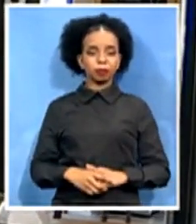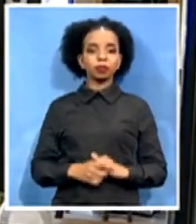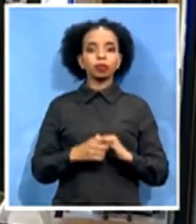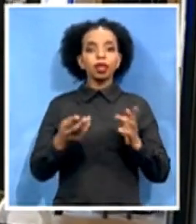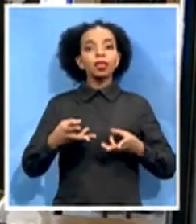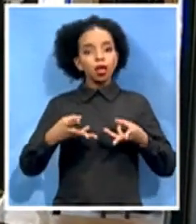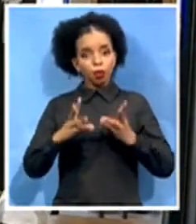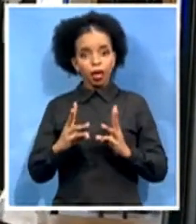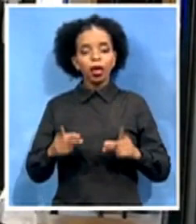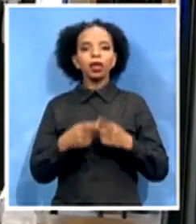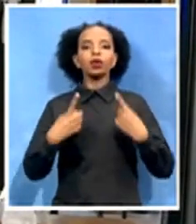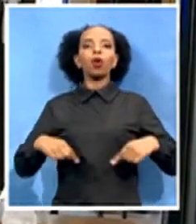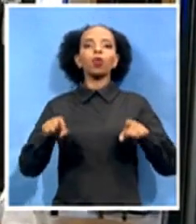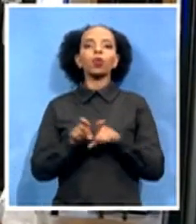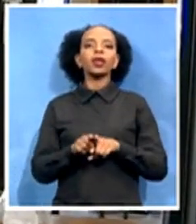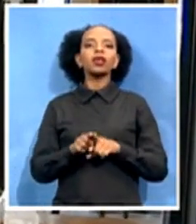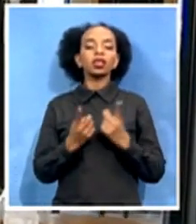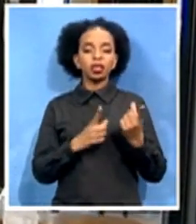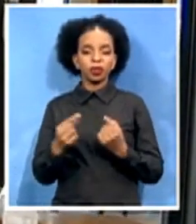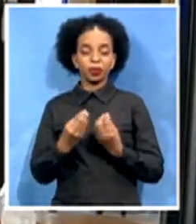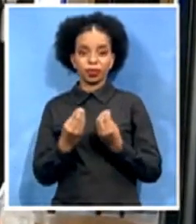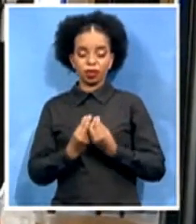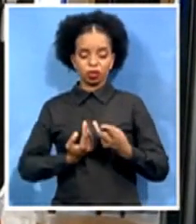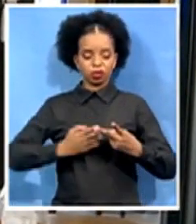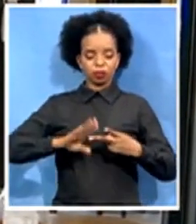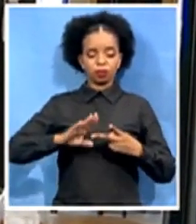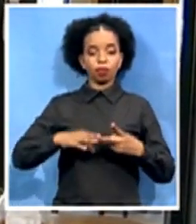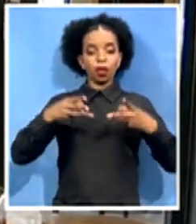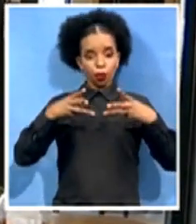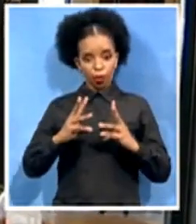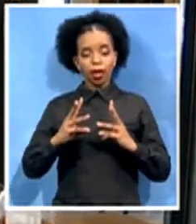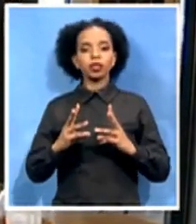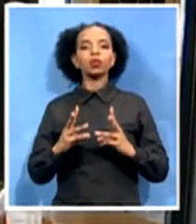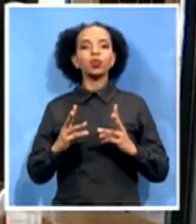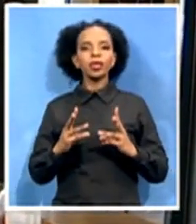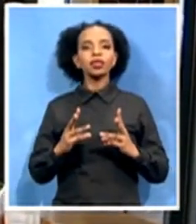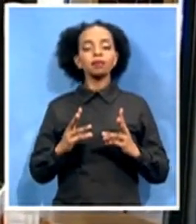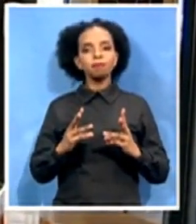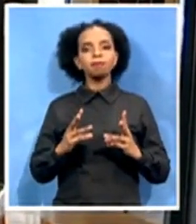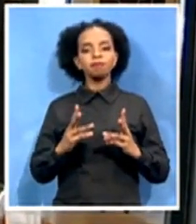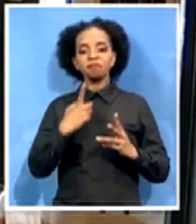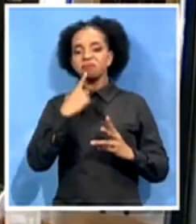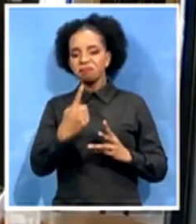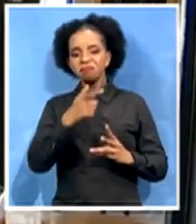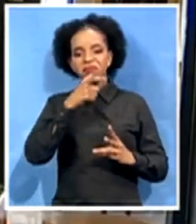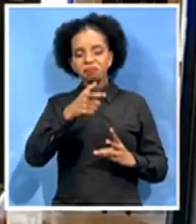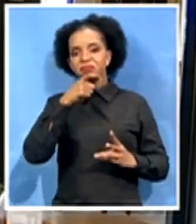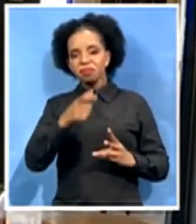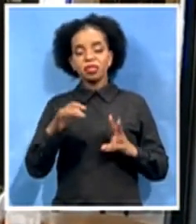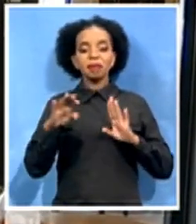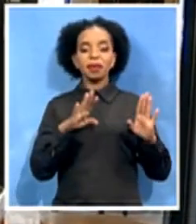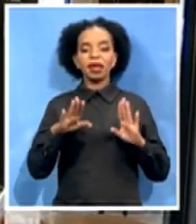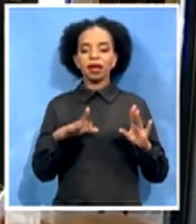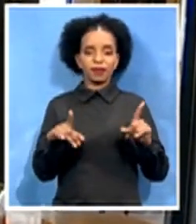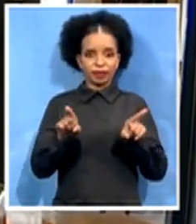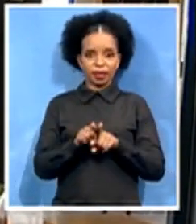we behave, we can showcase that to the world, and it can be a means of economy, it can be a means